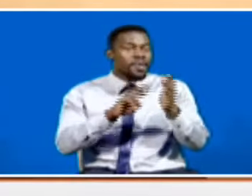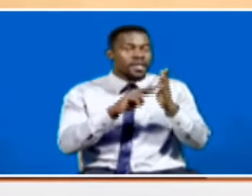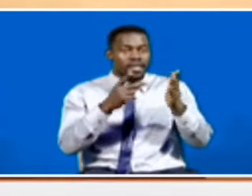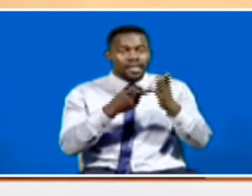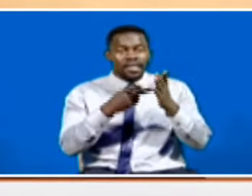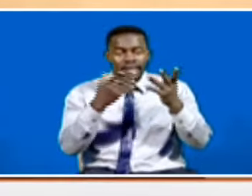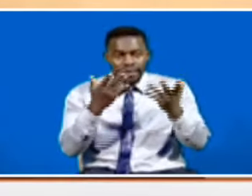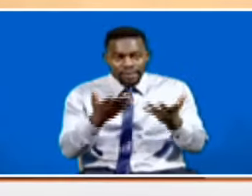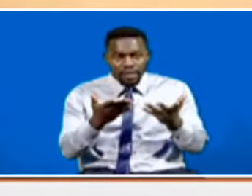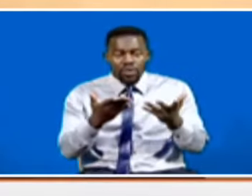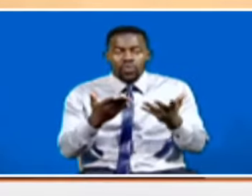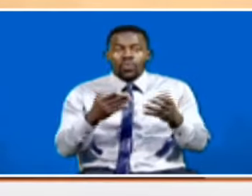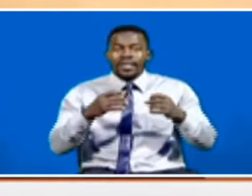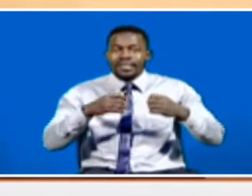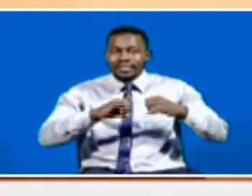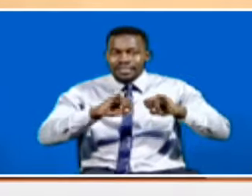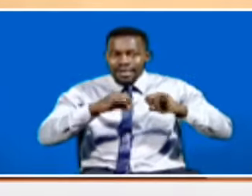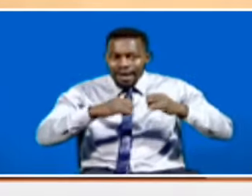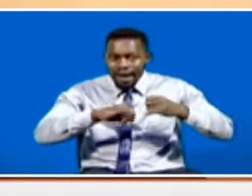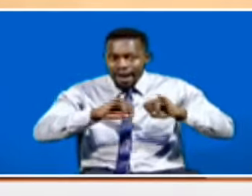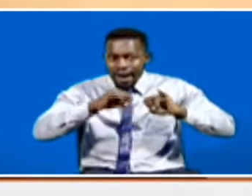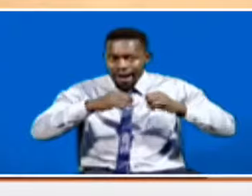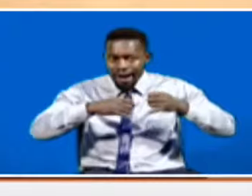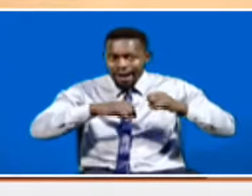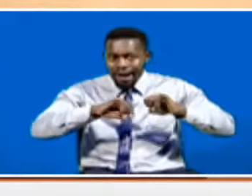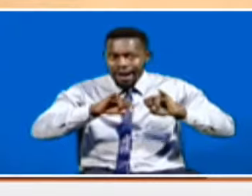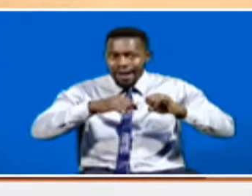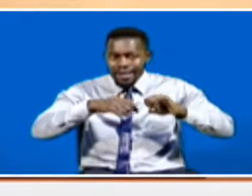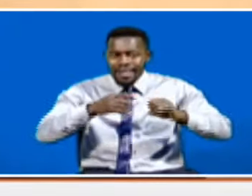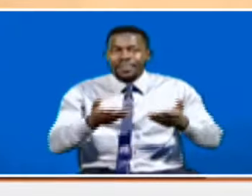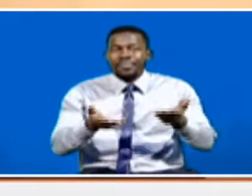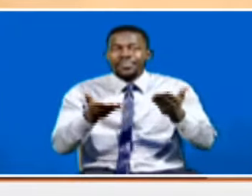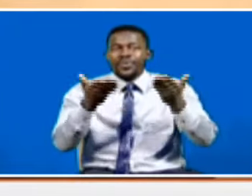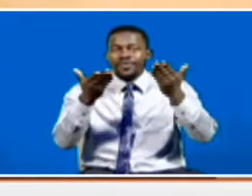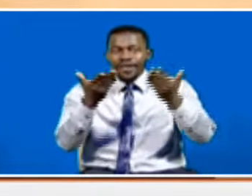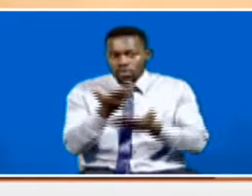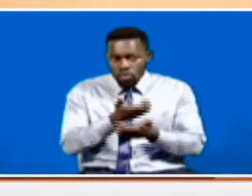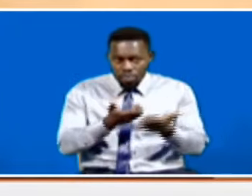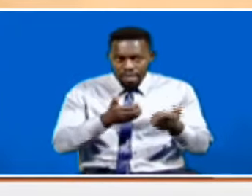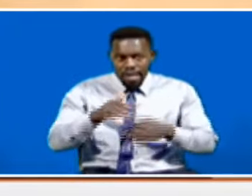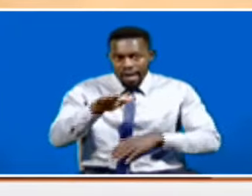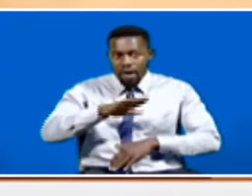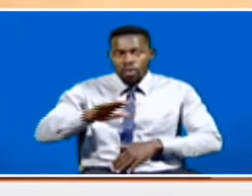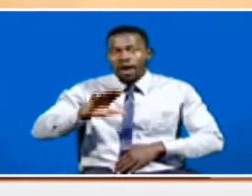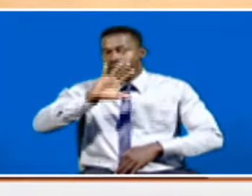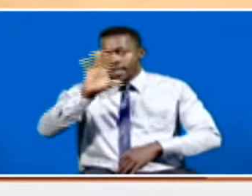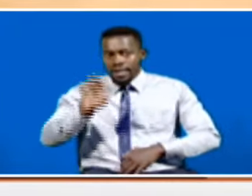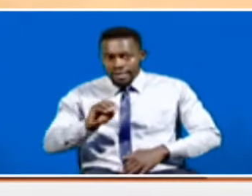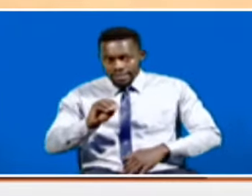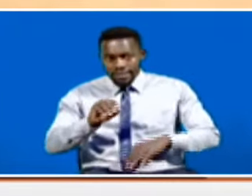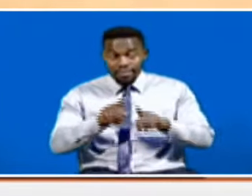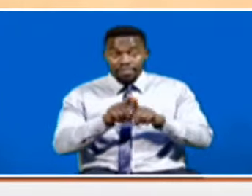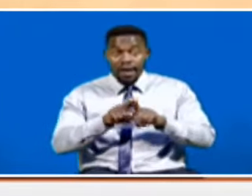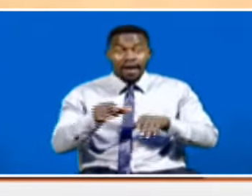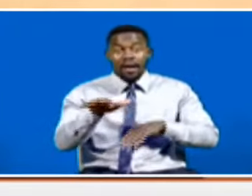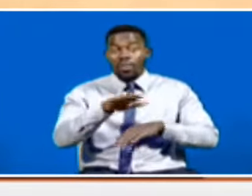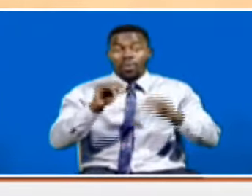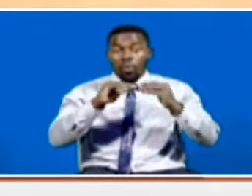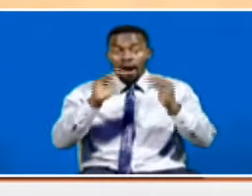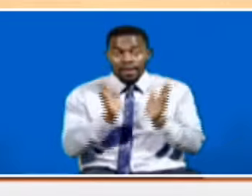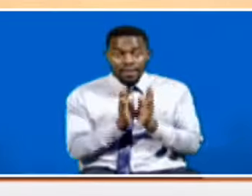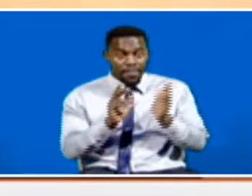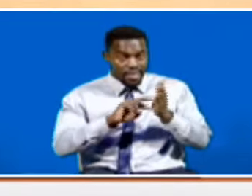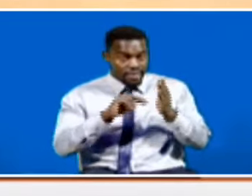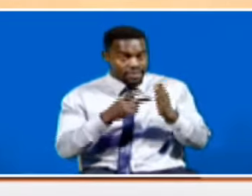significantly to economies in Africa, in particular, of course, also around the world. And so within our